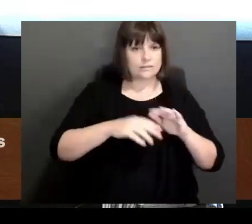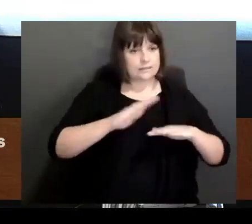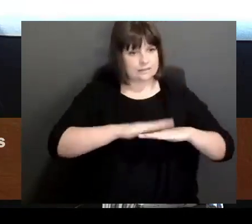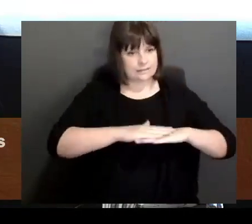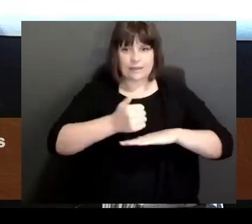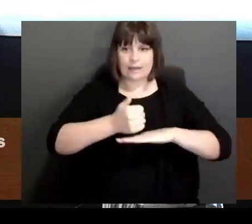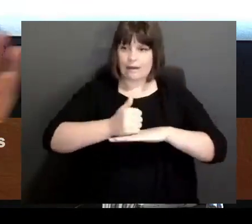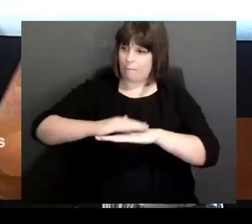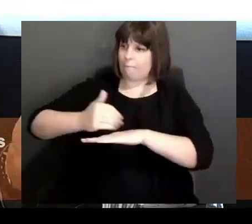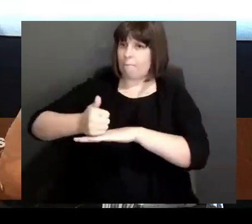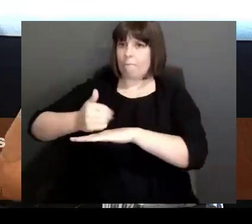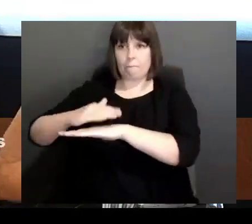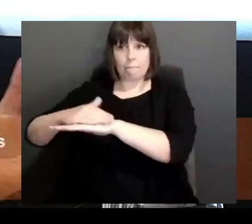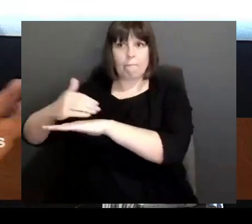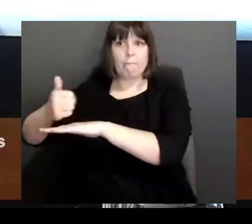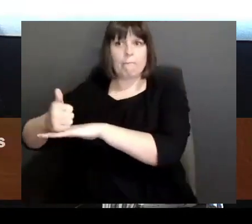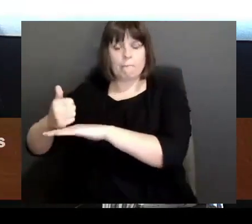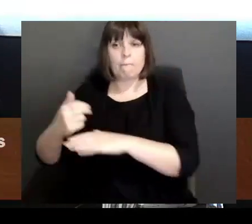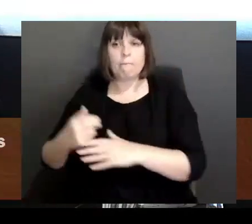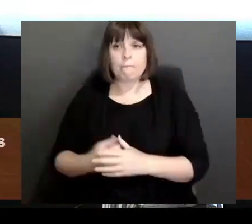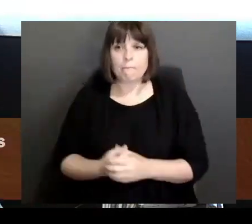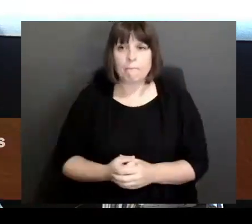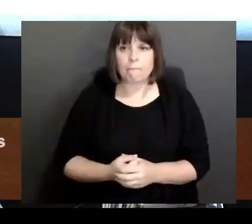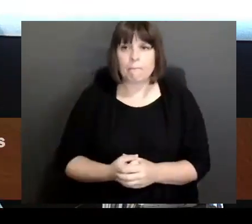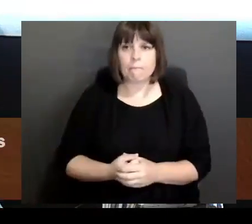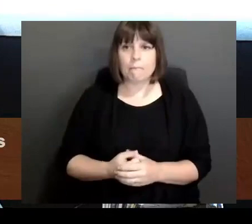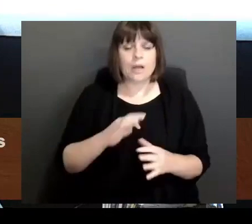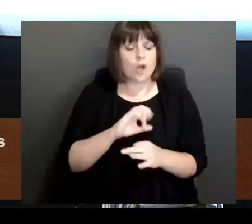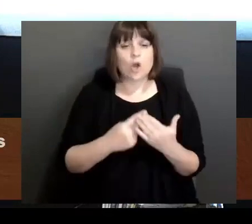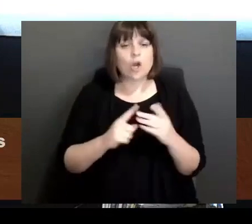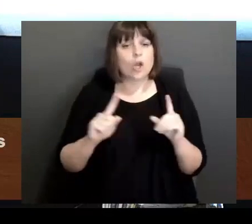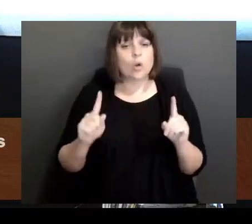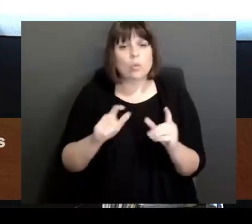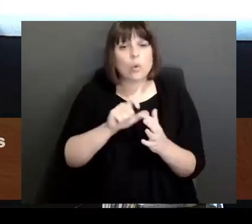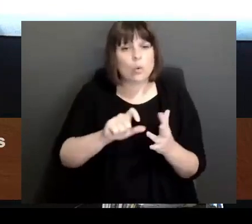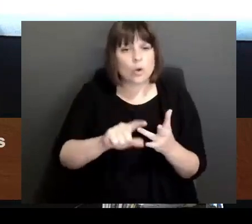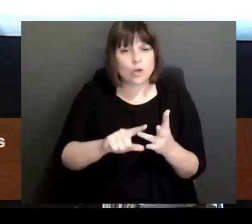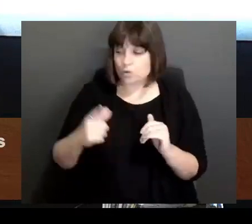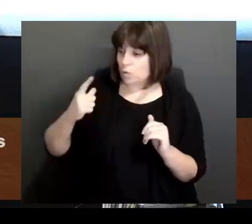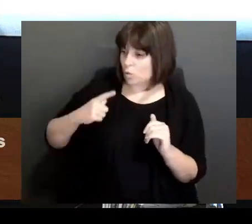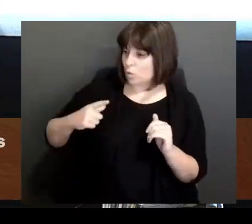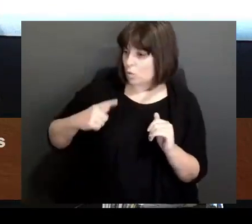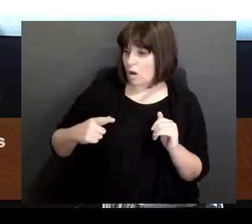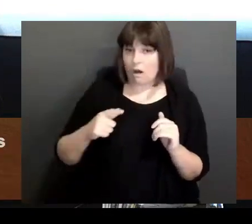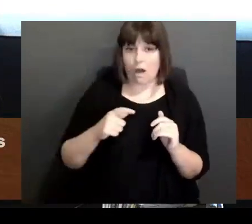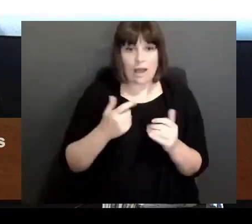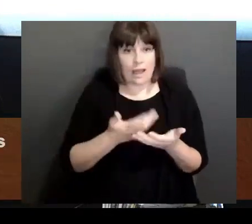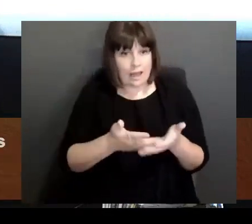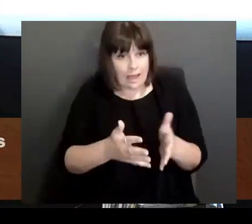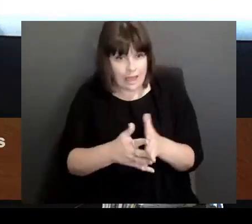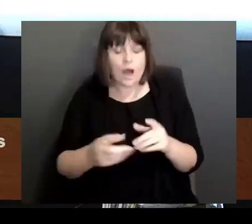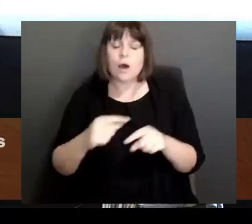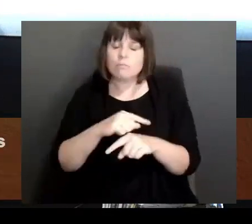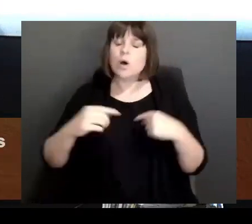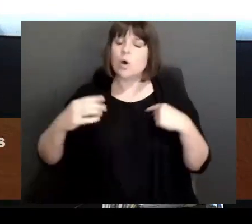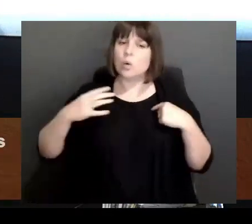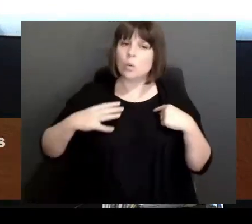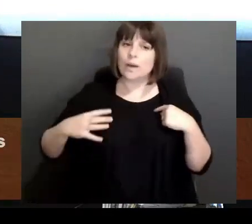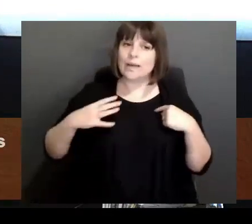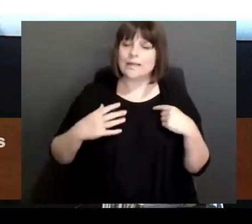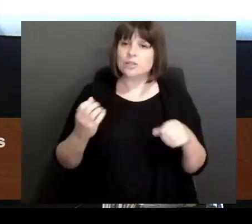because it's not just what we do, why we do it and how, but we just got to get on and actually create that